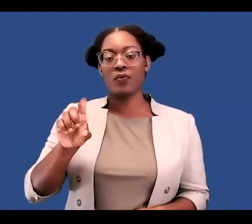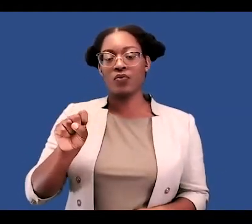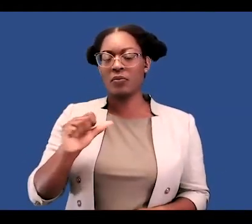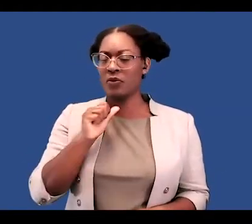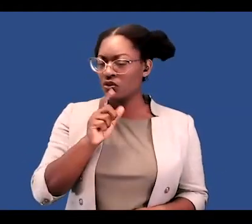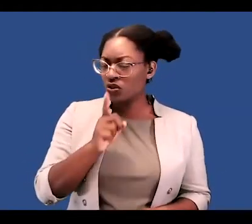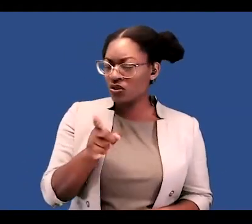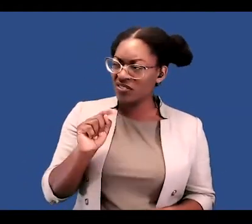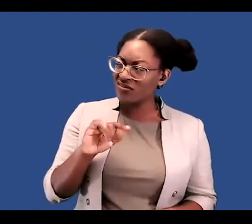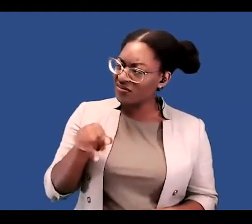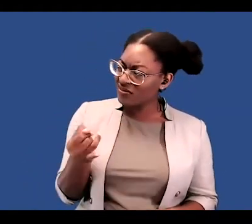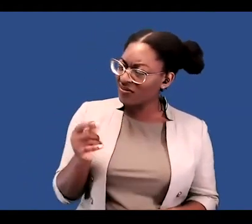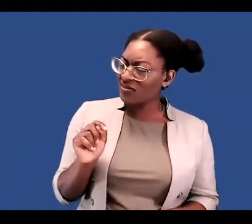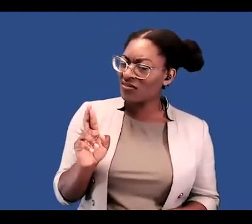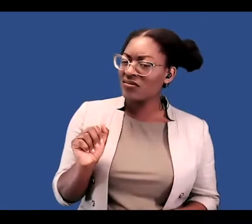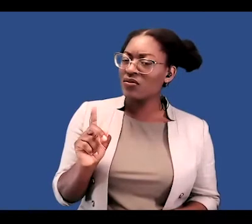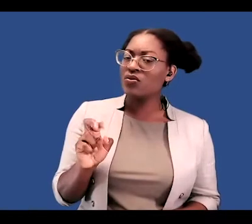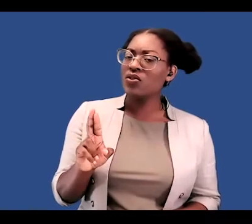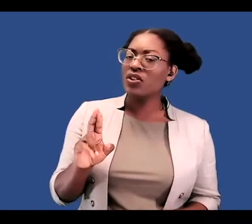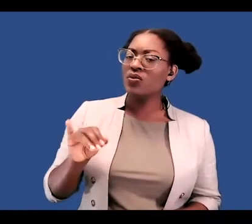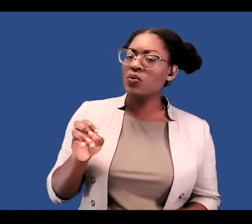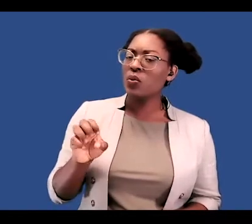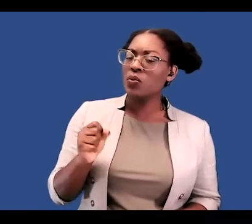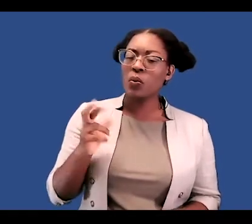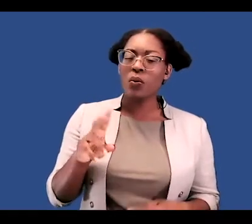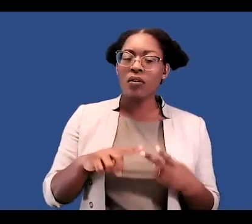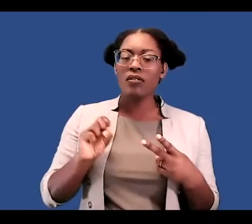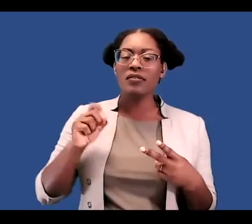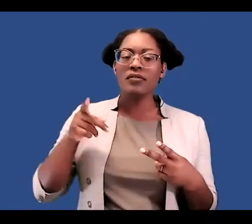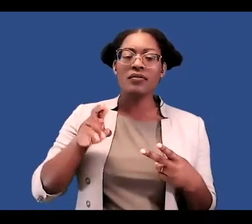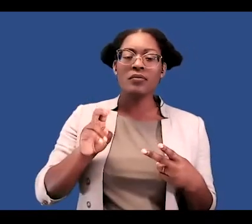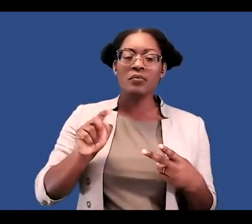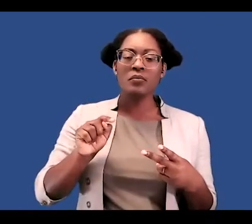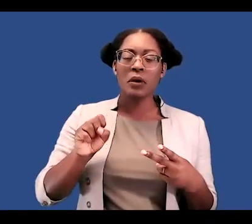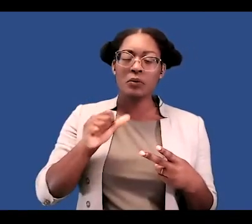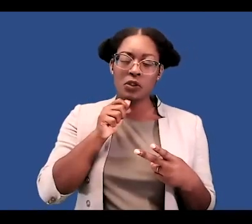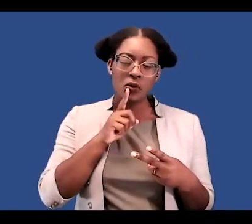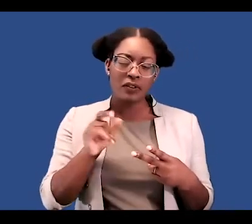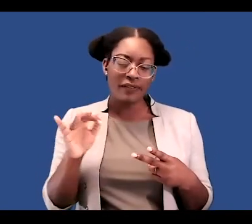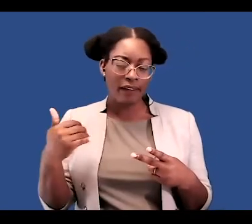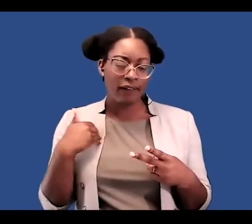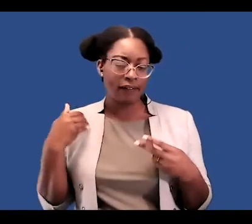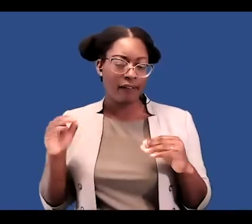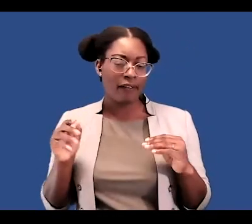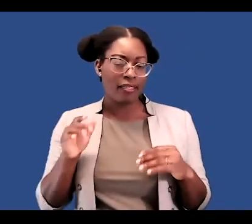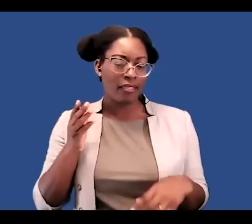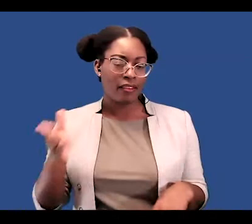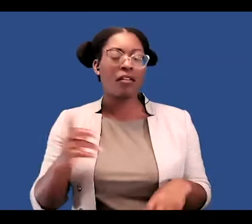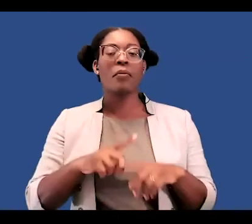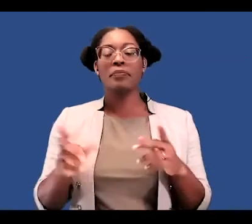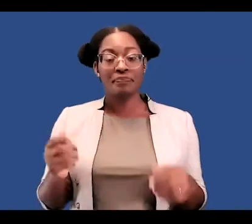I don't know if I've seen them at like Trader Joe's or Sprouts. So that's for the fresh. You